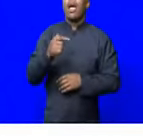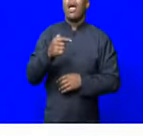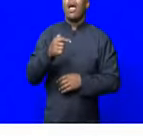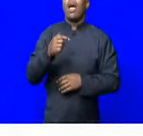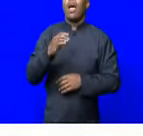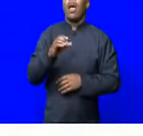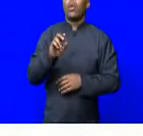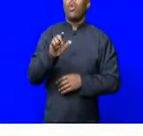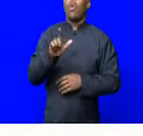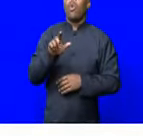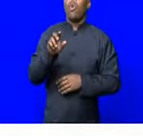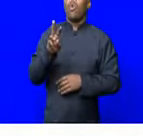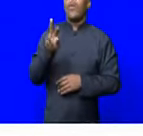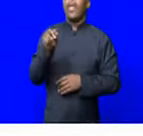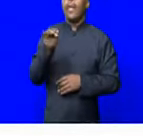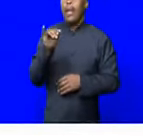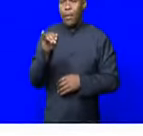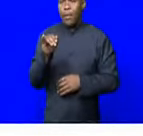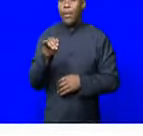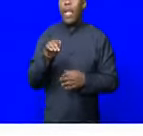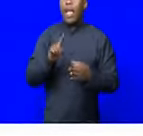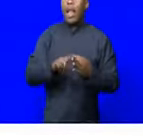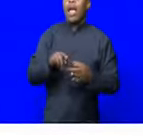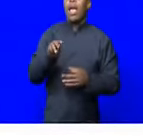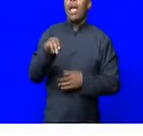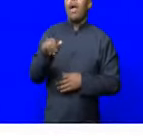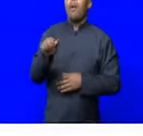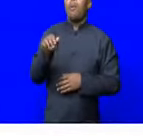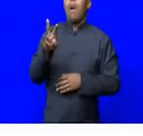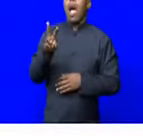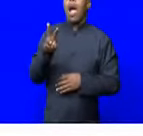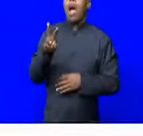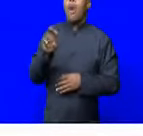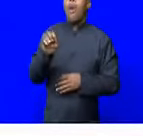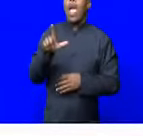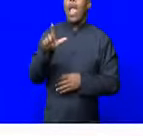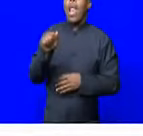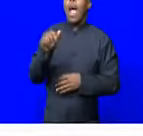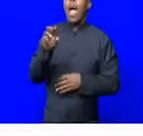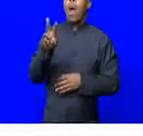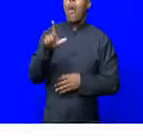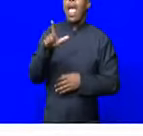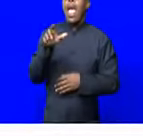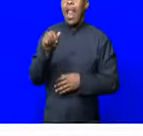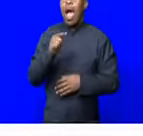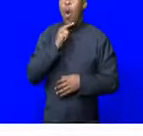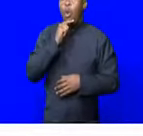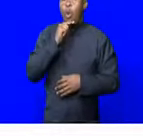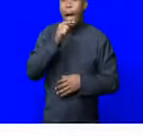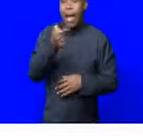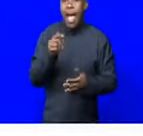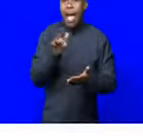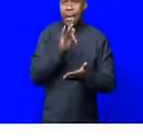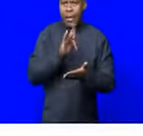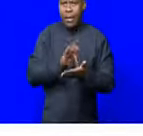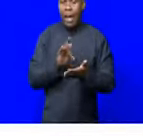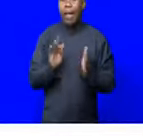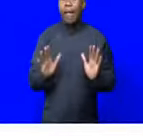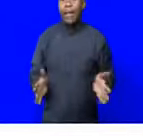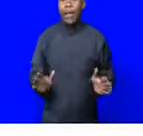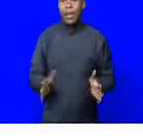Community-Based Vocational Training, and Mawelawela Correctional Center. For Eswatini TV News, Sondomlange Nimbongwa Dube